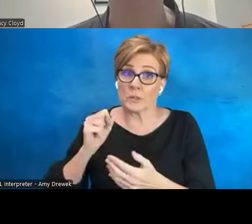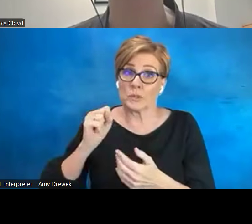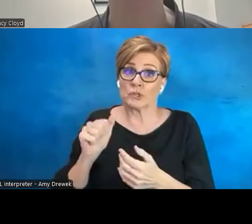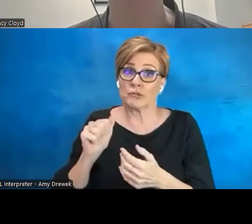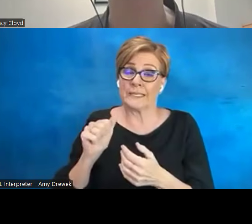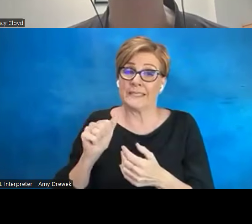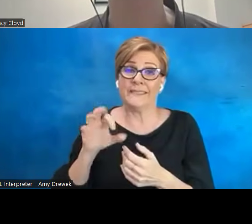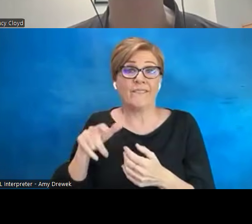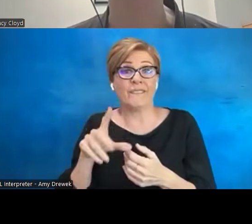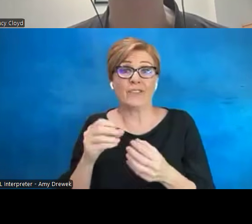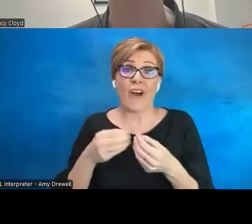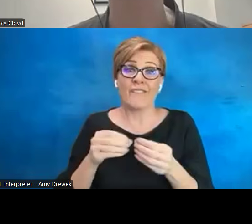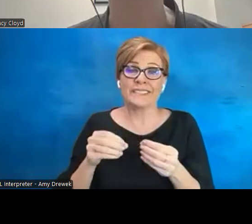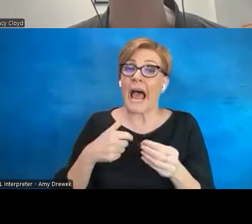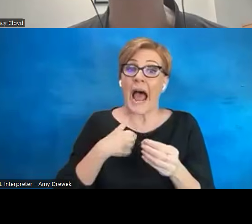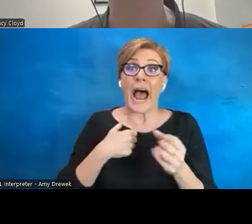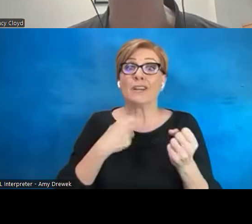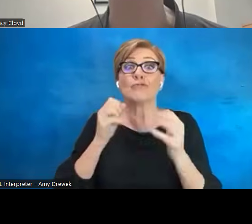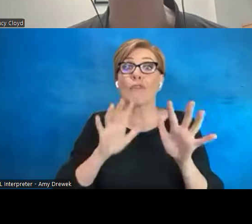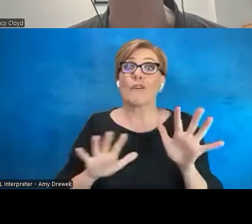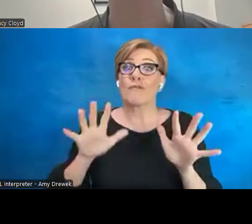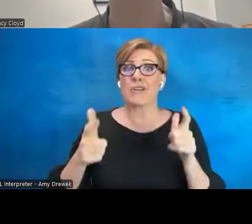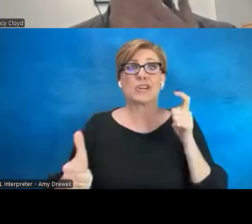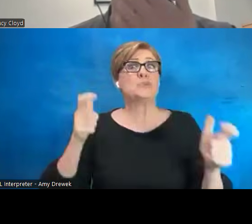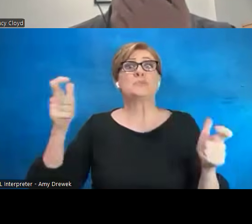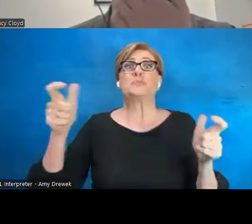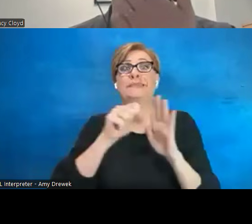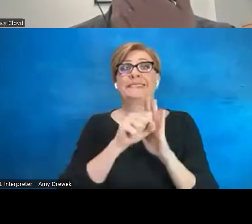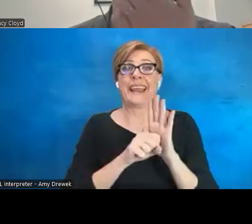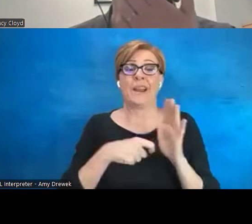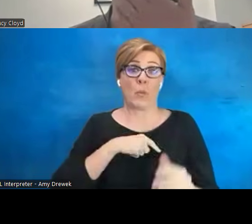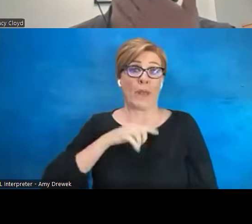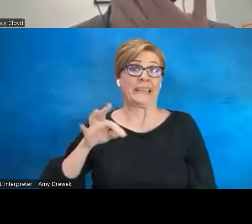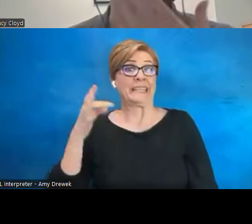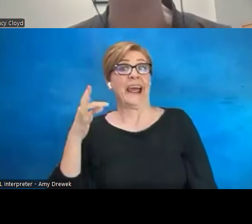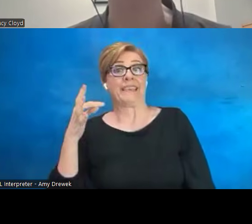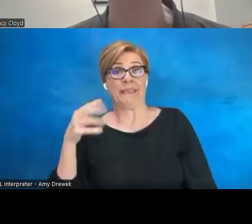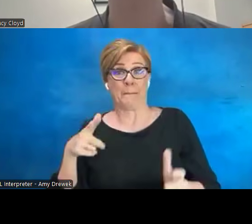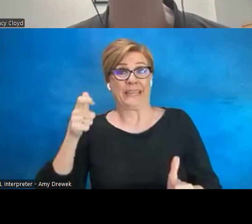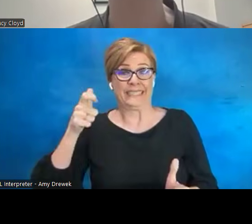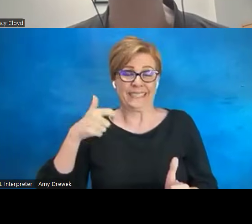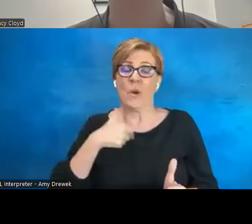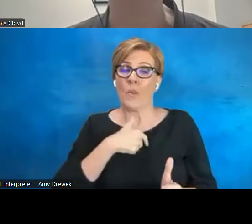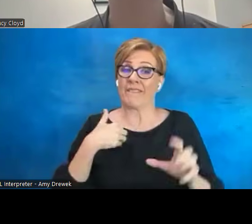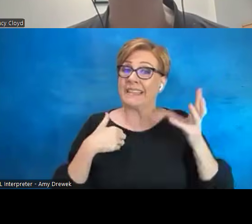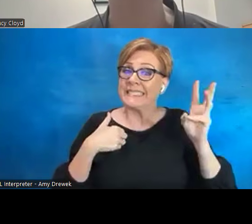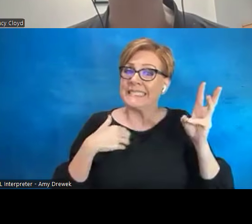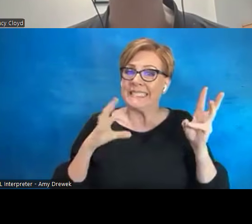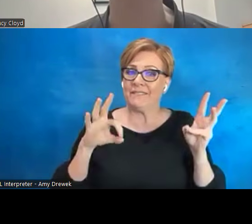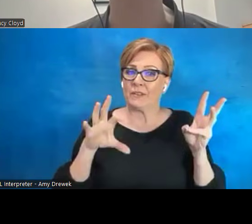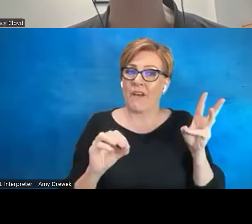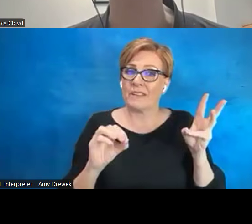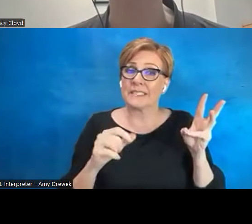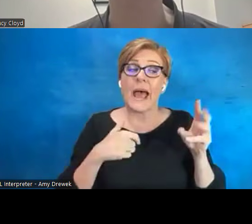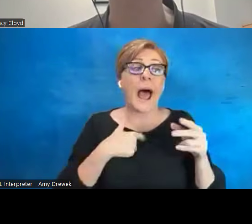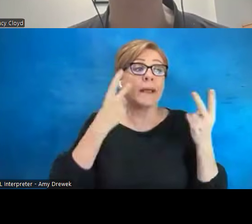lot of fun. I got to drive around our huge state, ninth biggest in the country. Gorgeous. There's 16 field offices. I went to them all. And just to say, hey, I'm